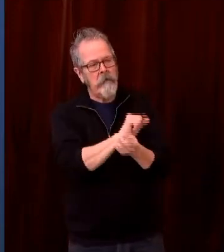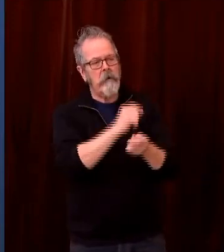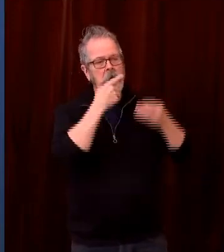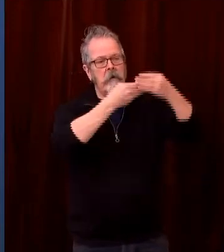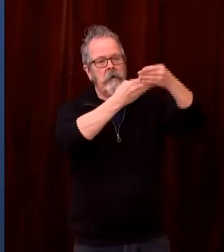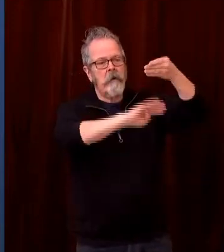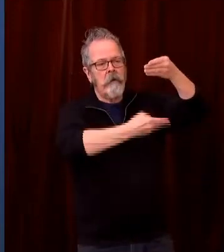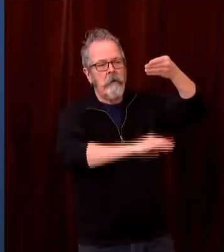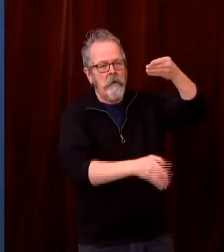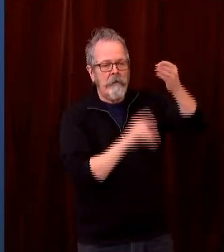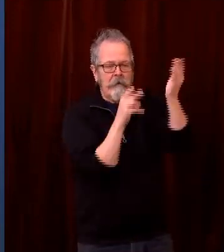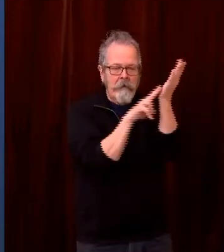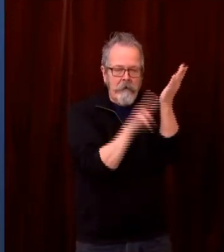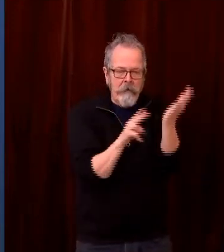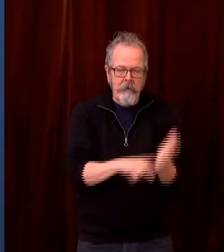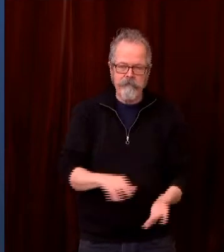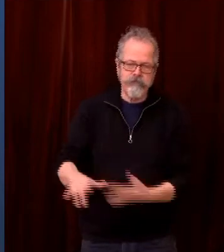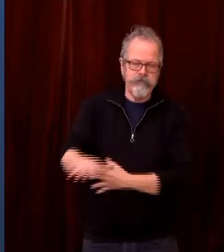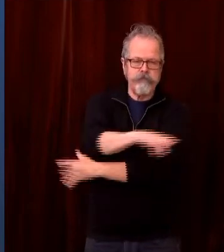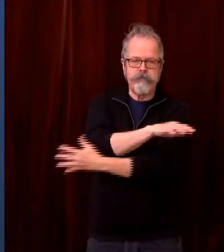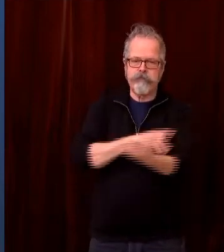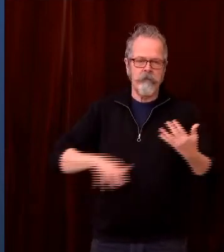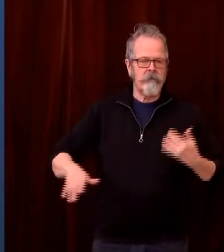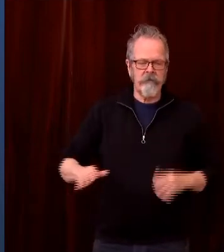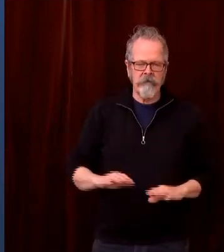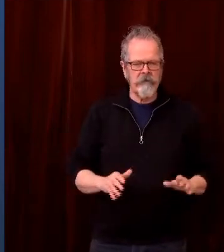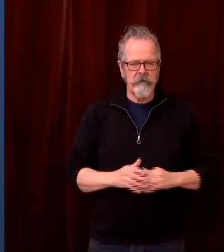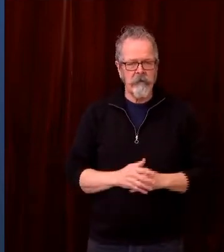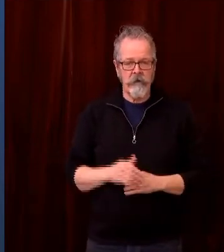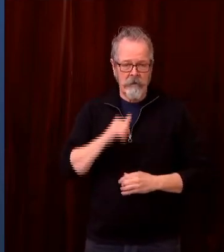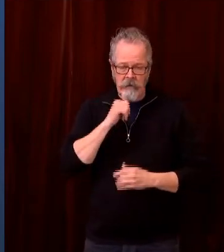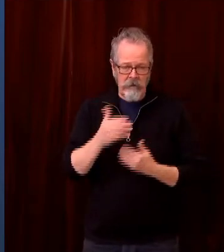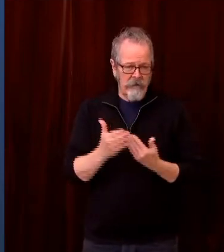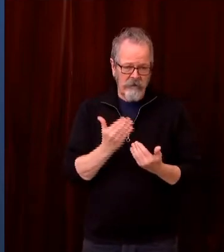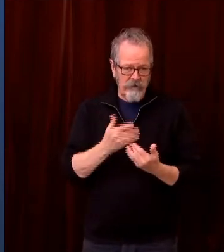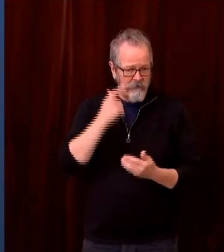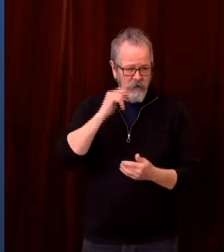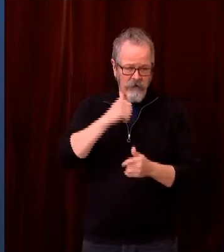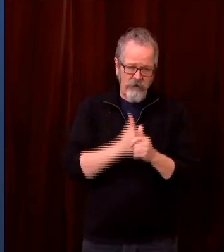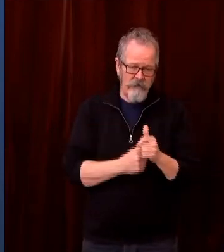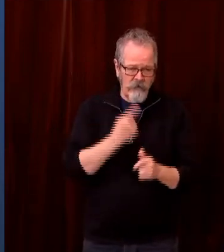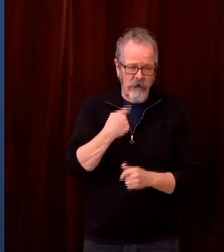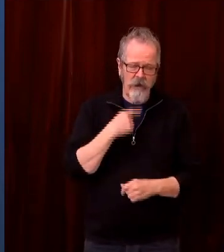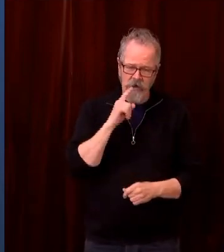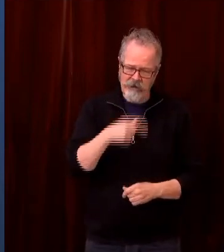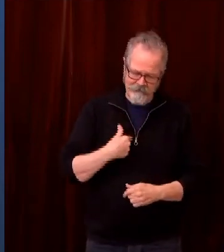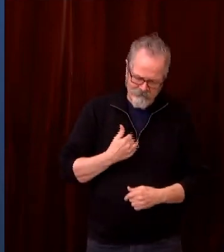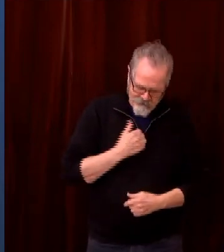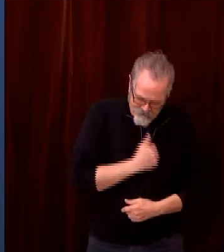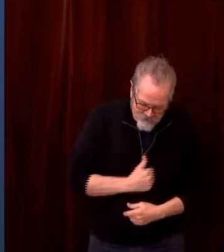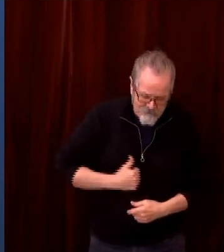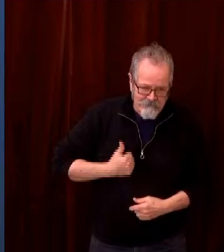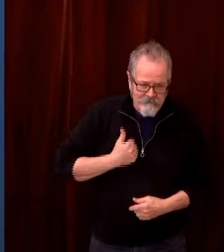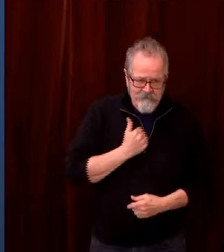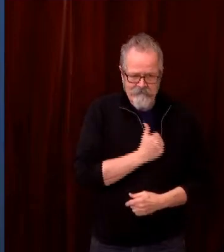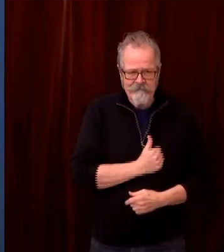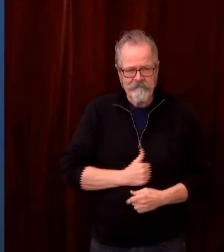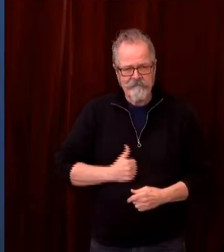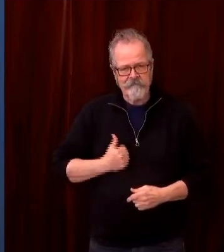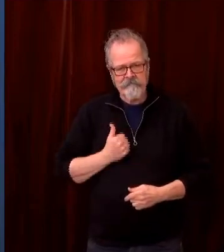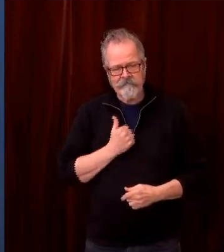can, and they're doing it. We have stood up these sites with exceptional rapidity and efficiency in my